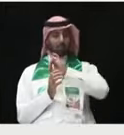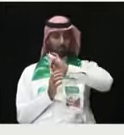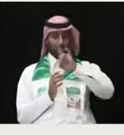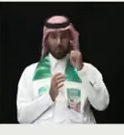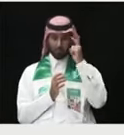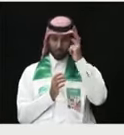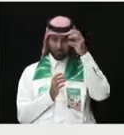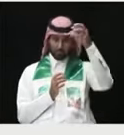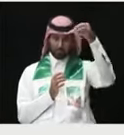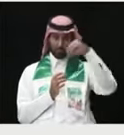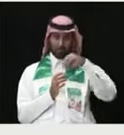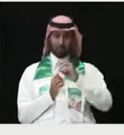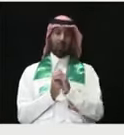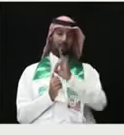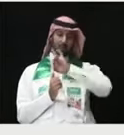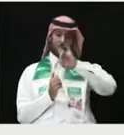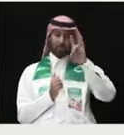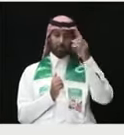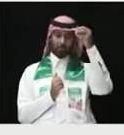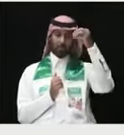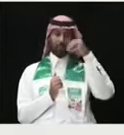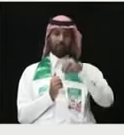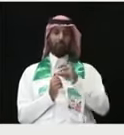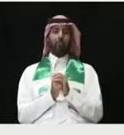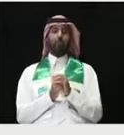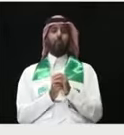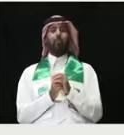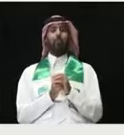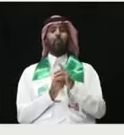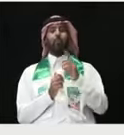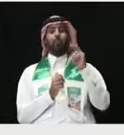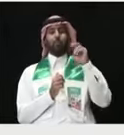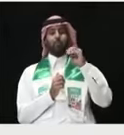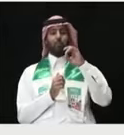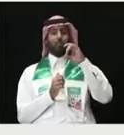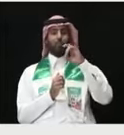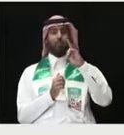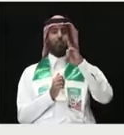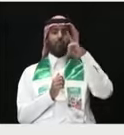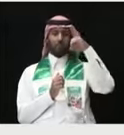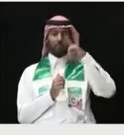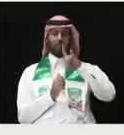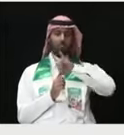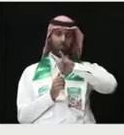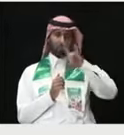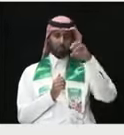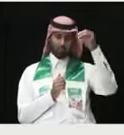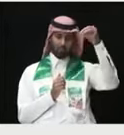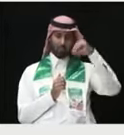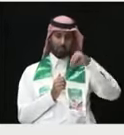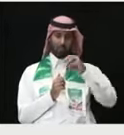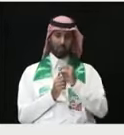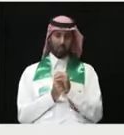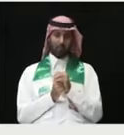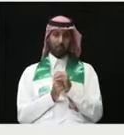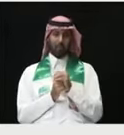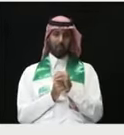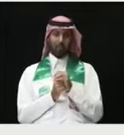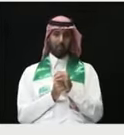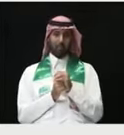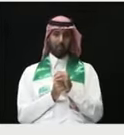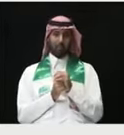not. No, he didn't. We will use the no for the did. And he did because it is a sentence.